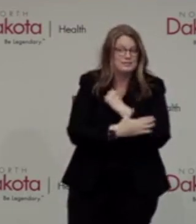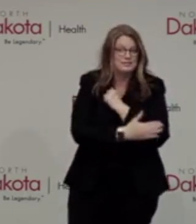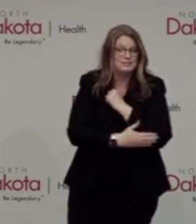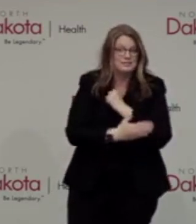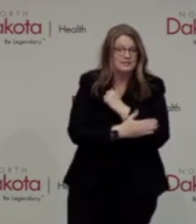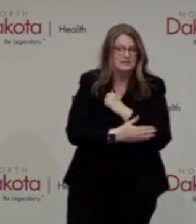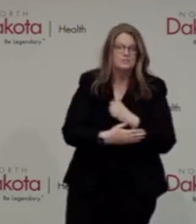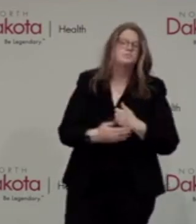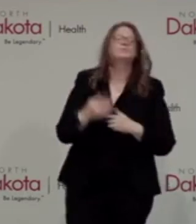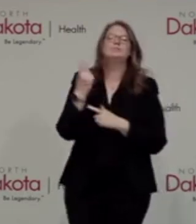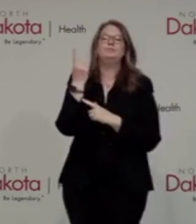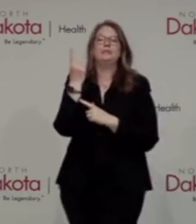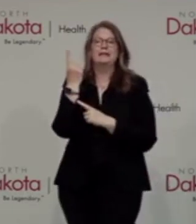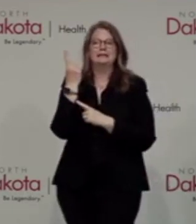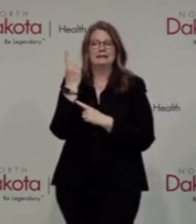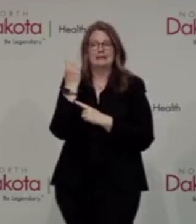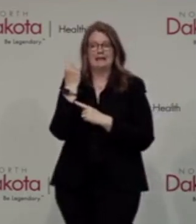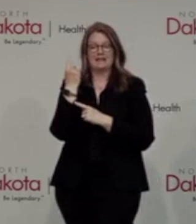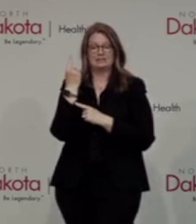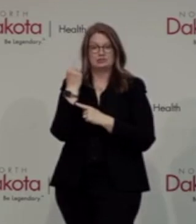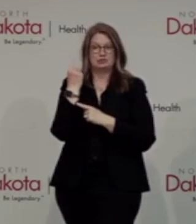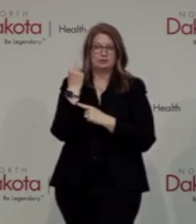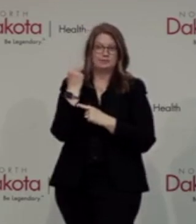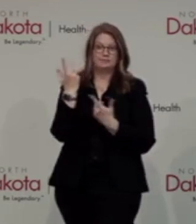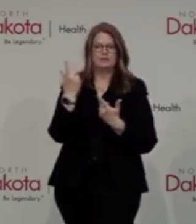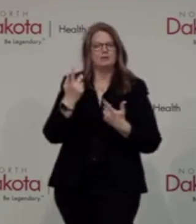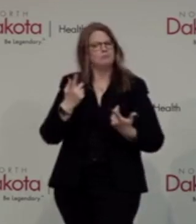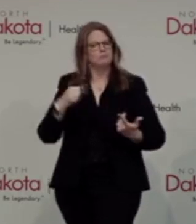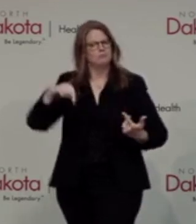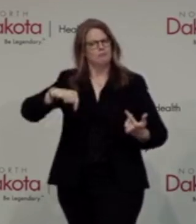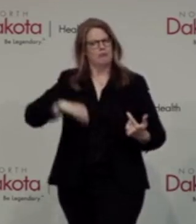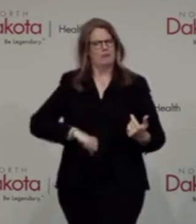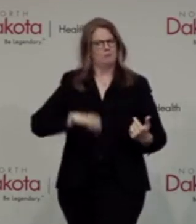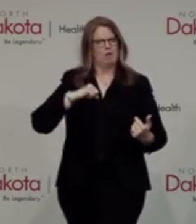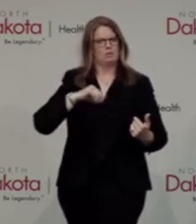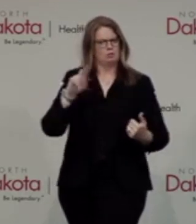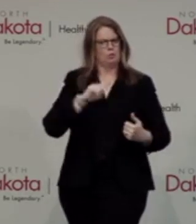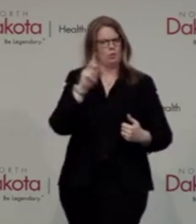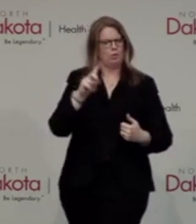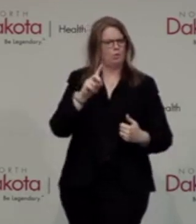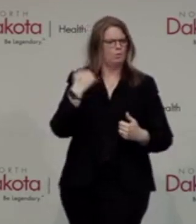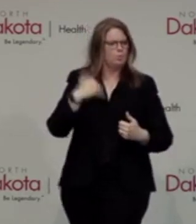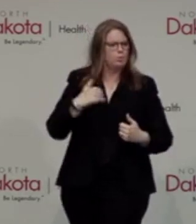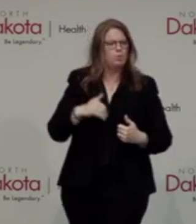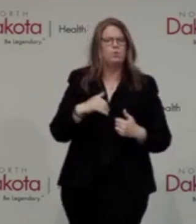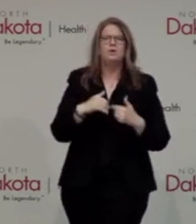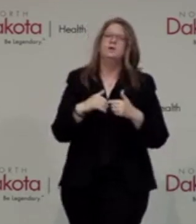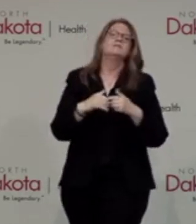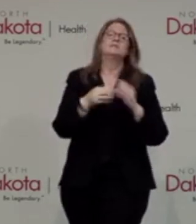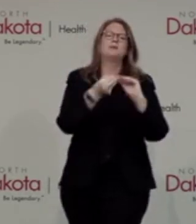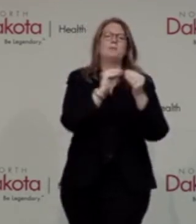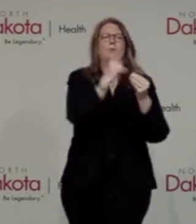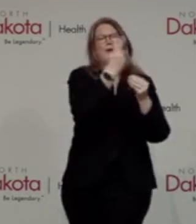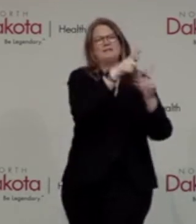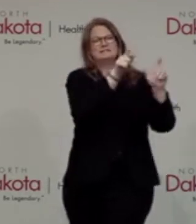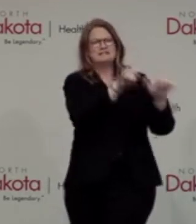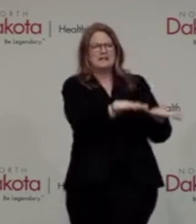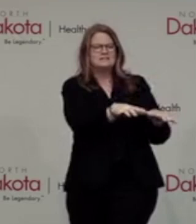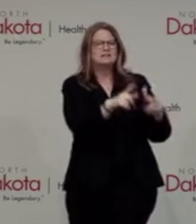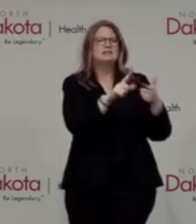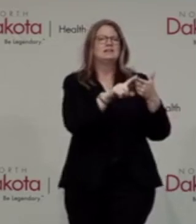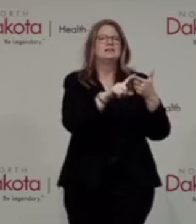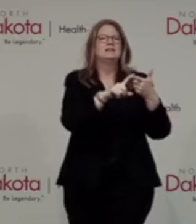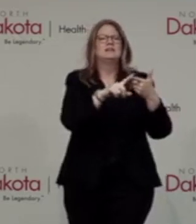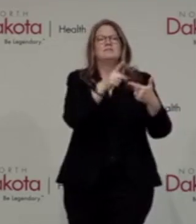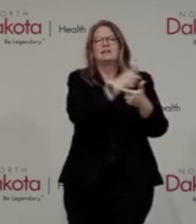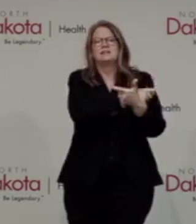we had a lot of moments where we talked proudly about North Dakota leading in testing, leading in vaccine rollouts